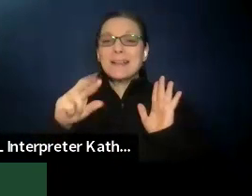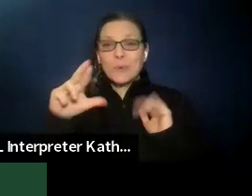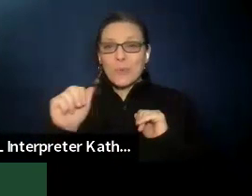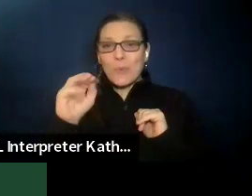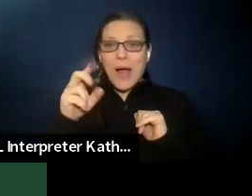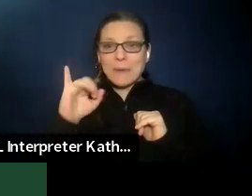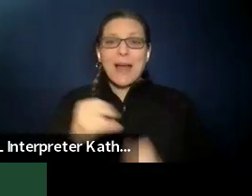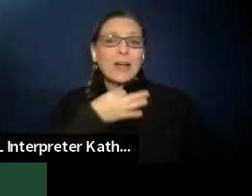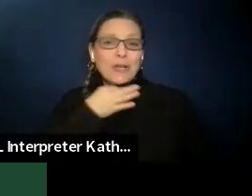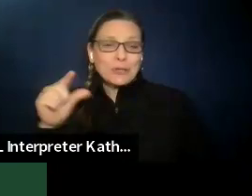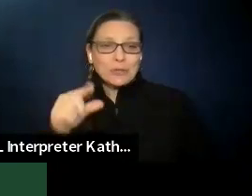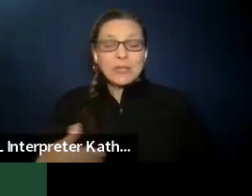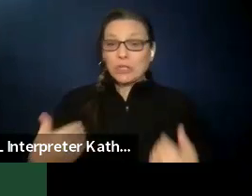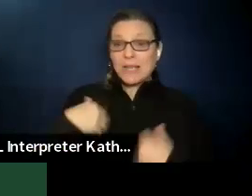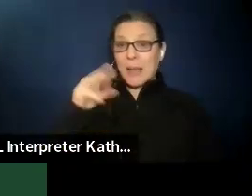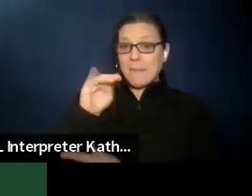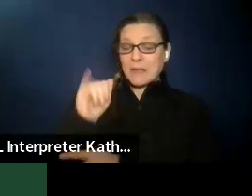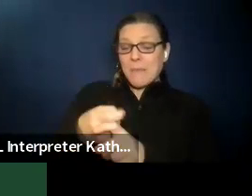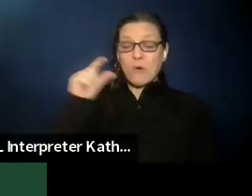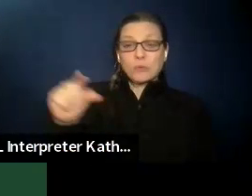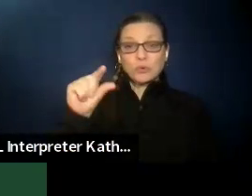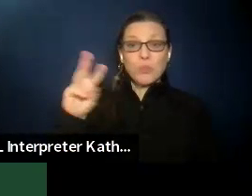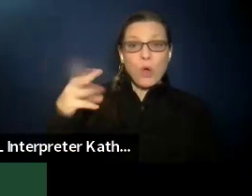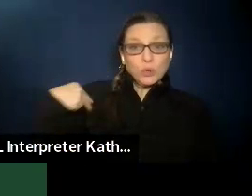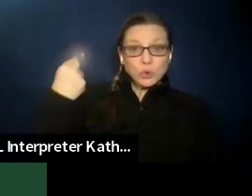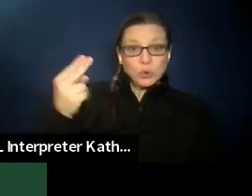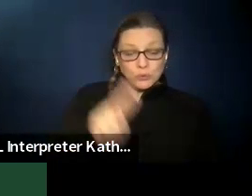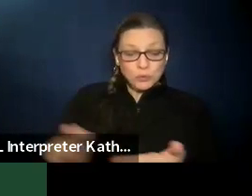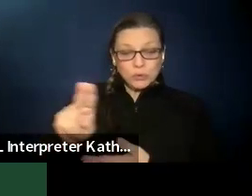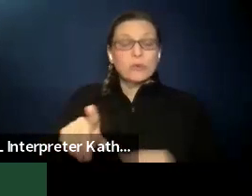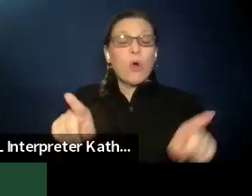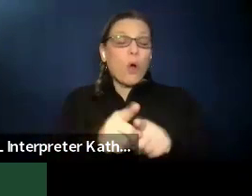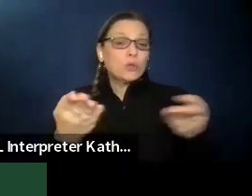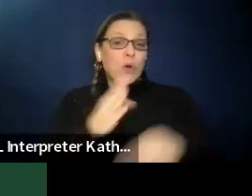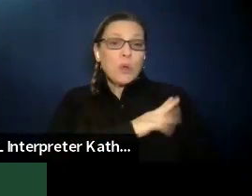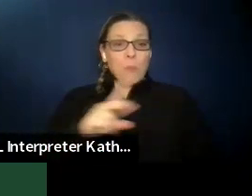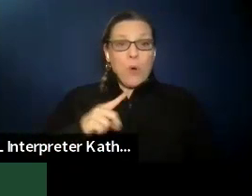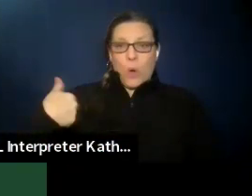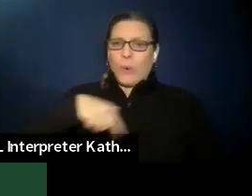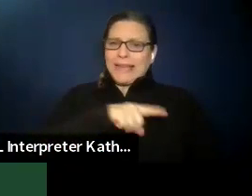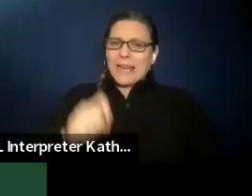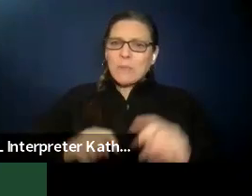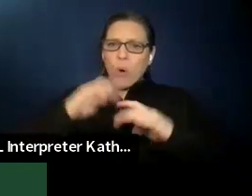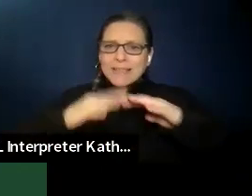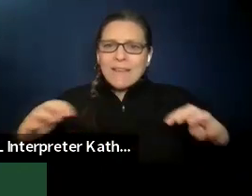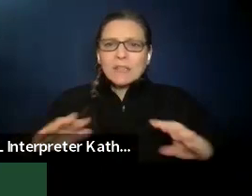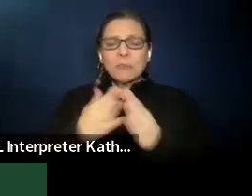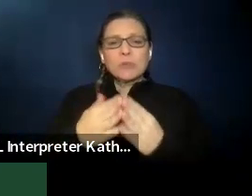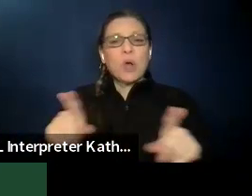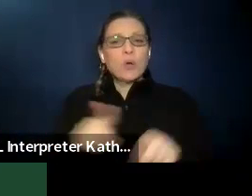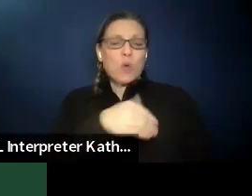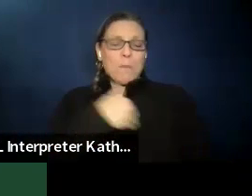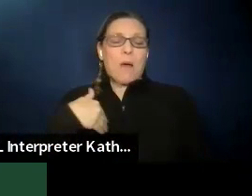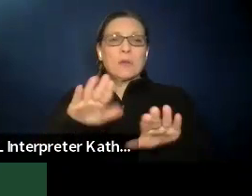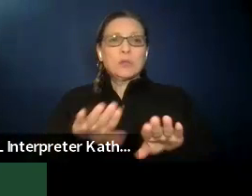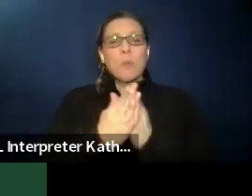an MA in International Affairs from the George Washington University, has served on the board of We Need Diverse Books, and is a member of the Children's Book